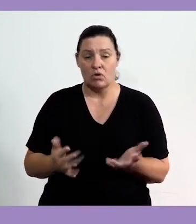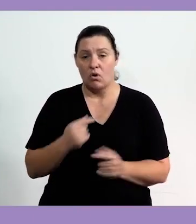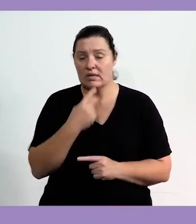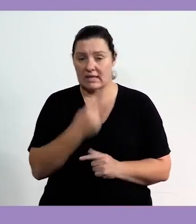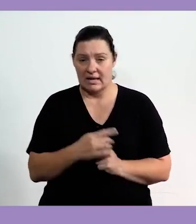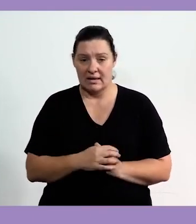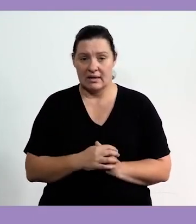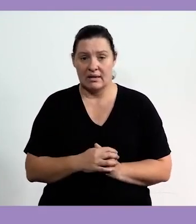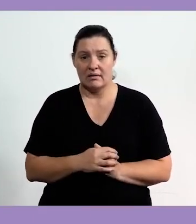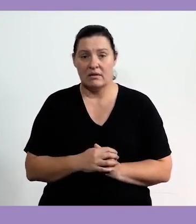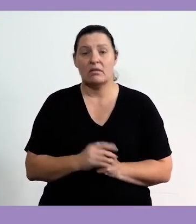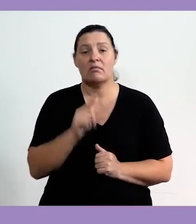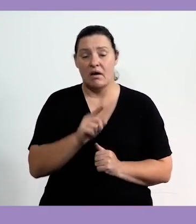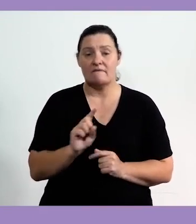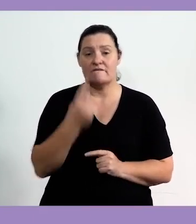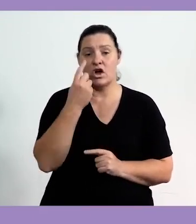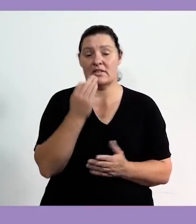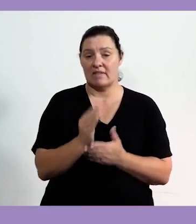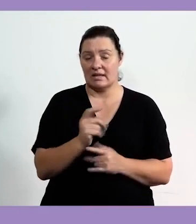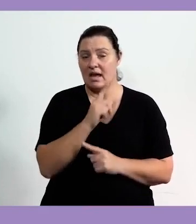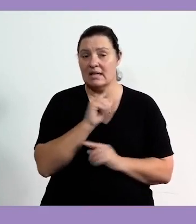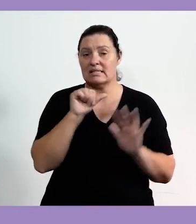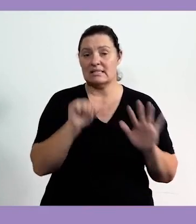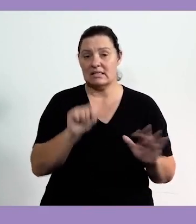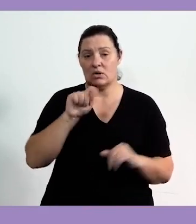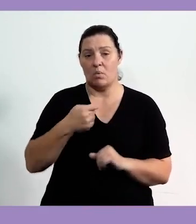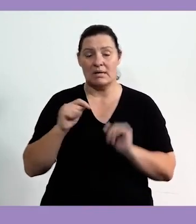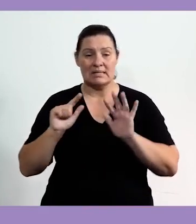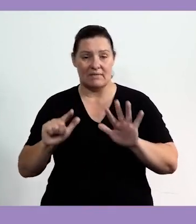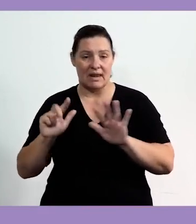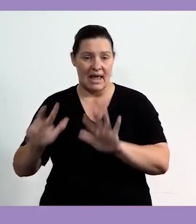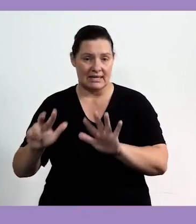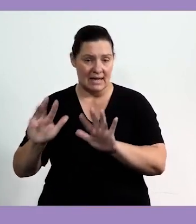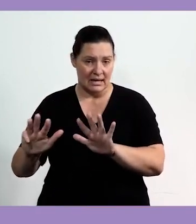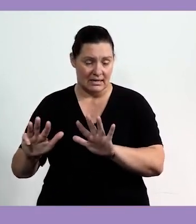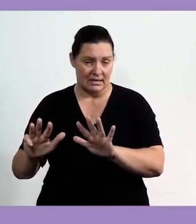position. So we are going to say here that our first factor is going to be